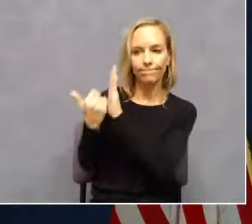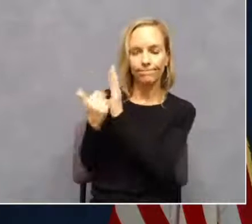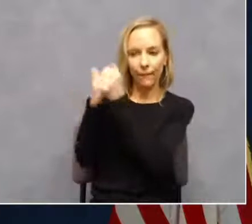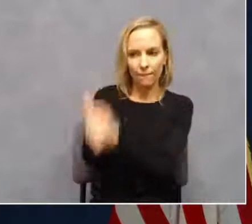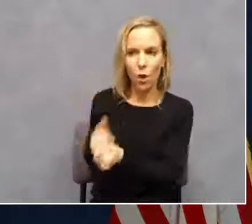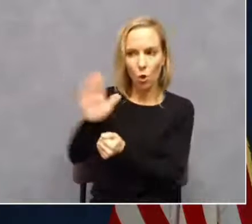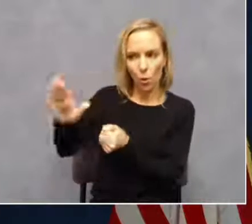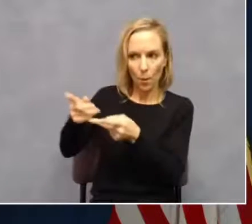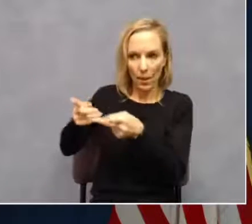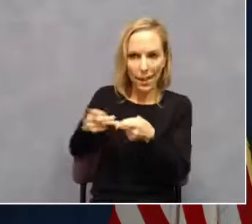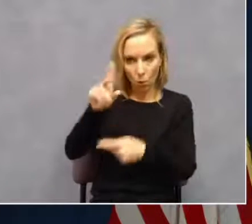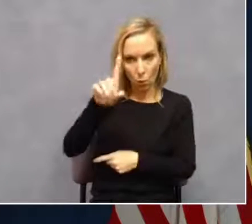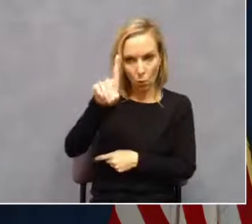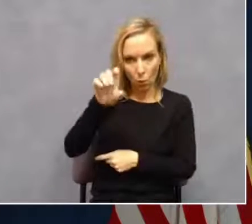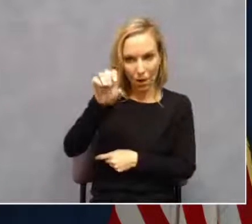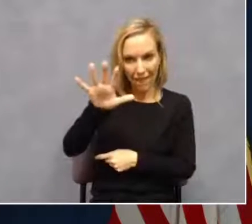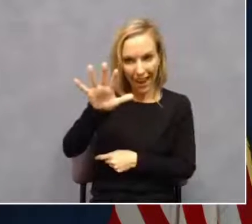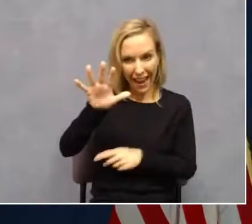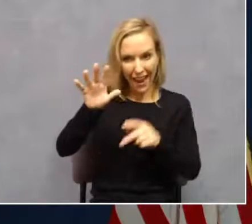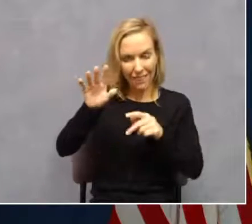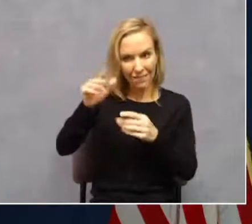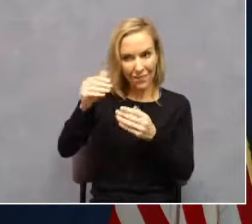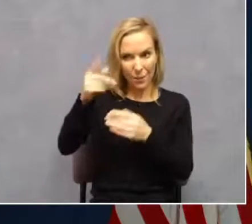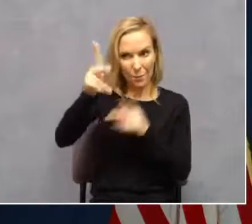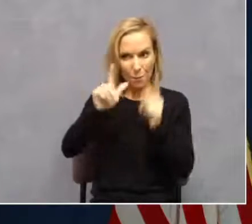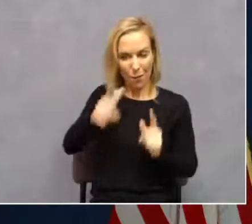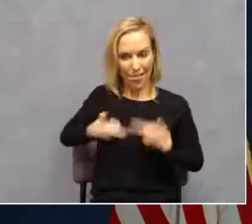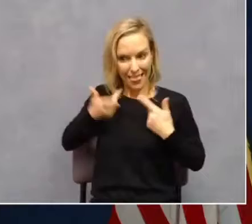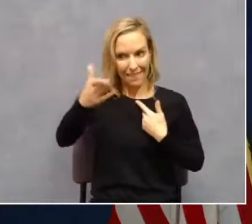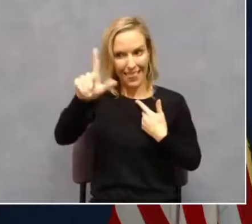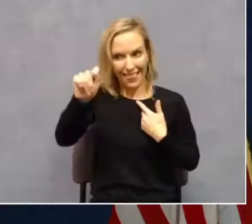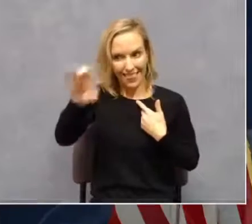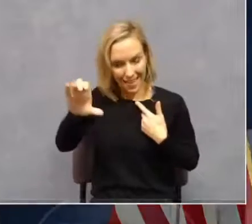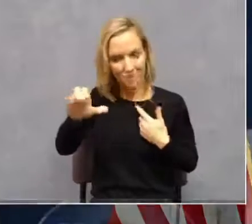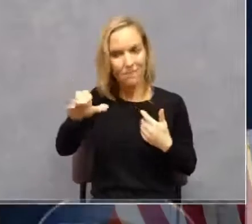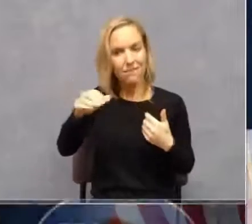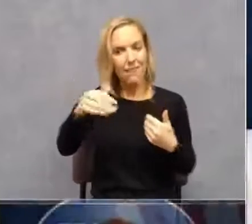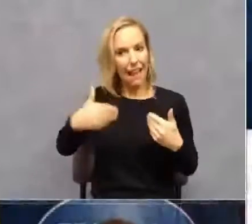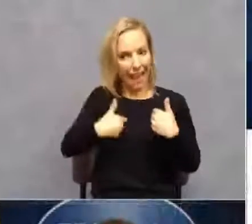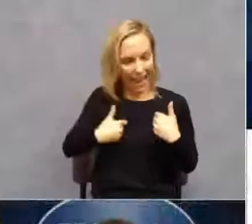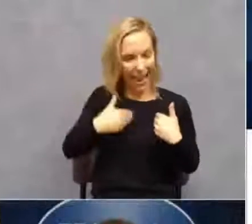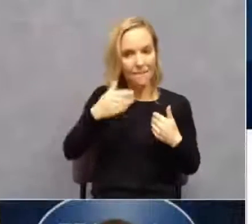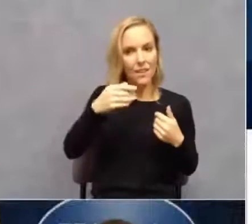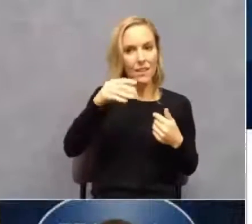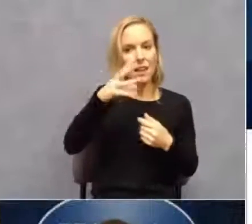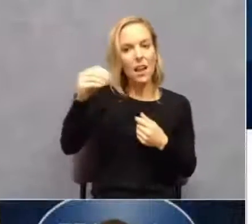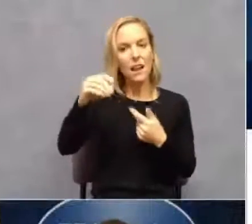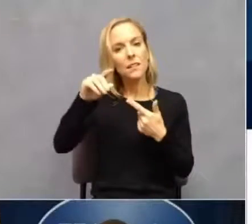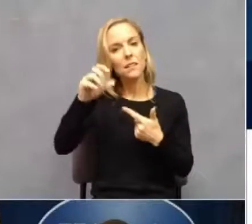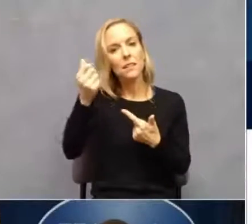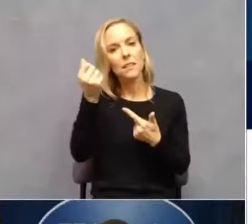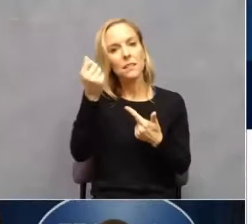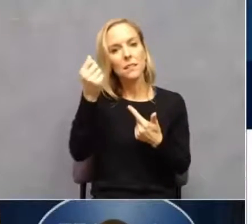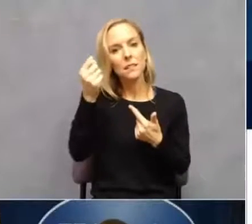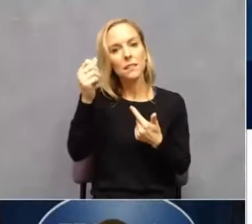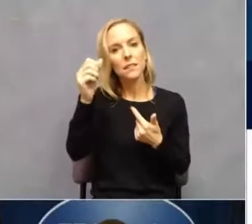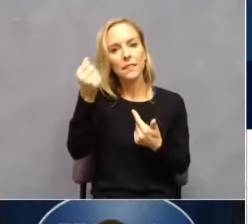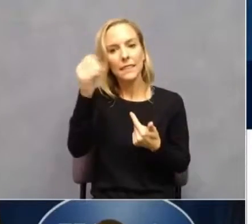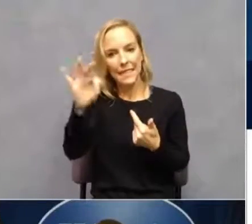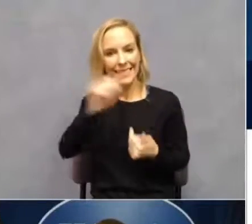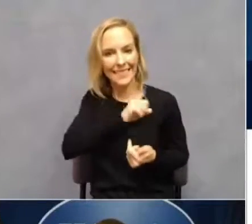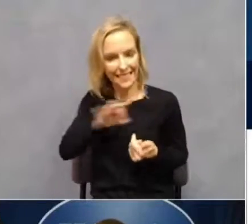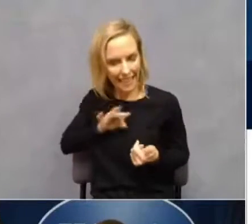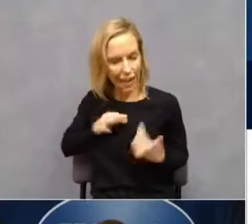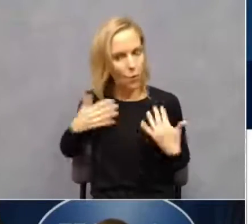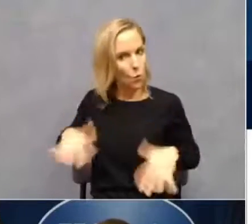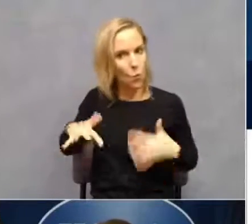105 new residents, 60 new staff have tested positive, 9 new deaths attributable to long-term care. I do at some